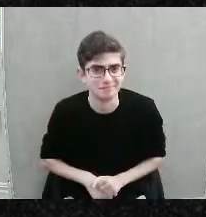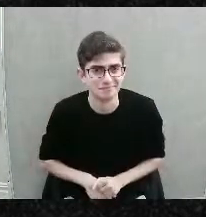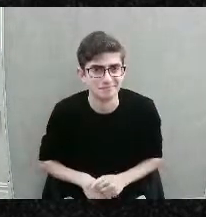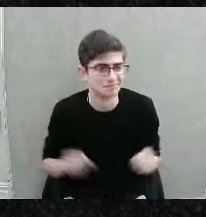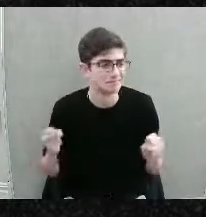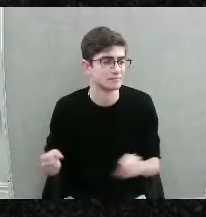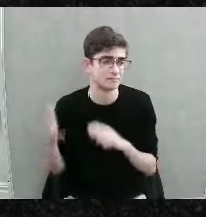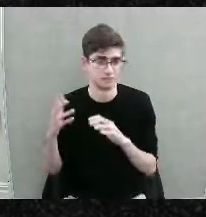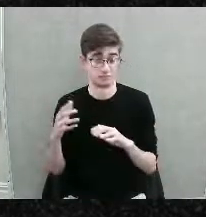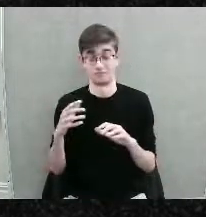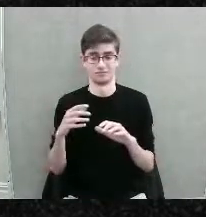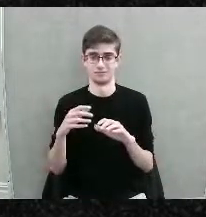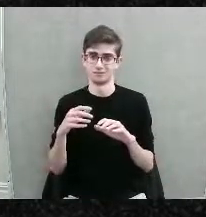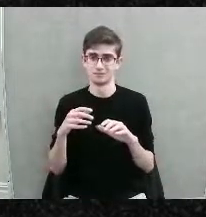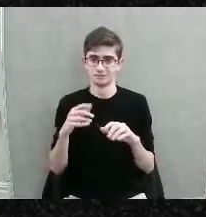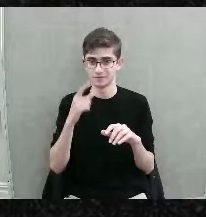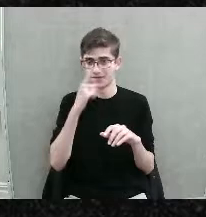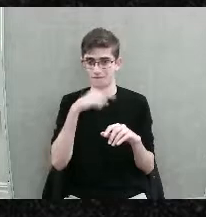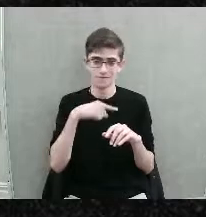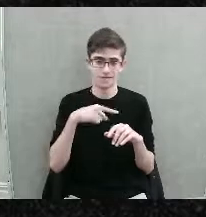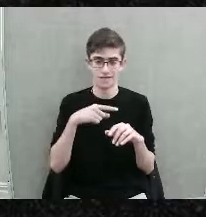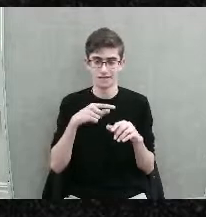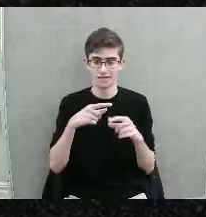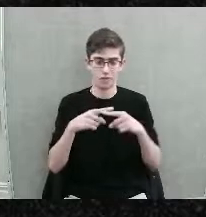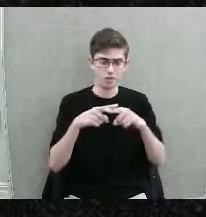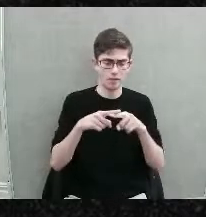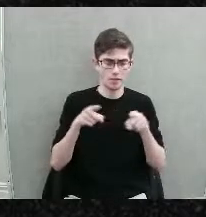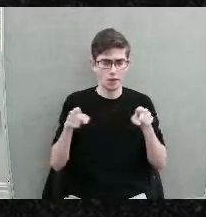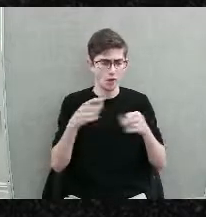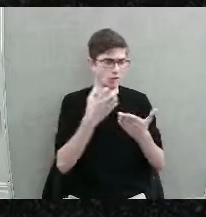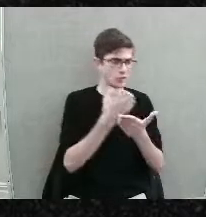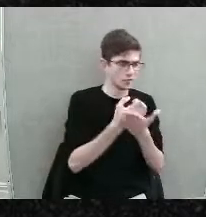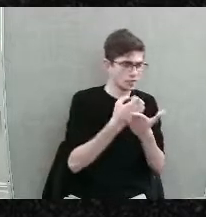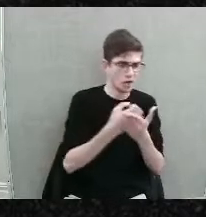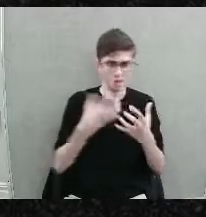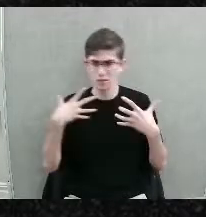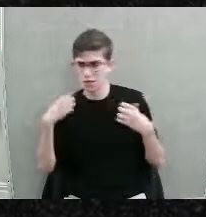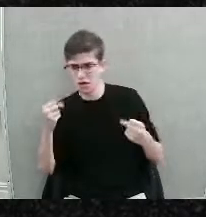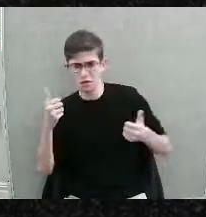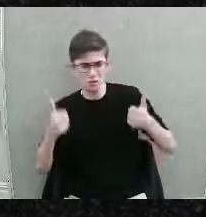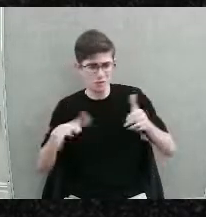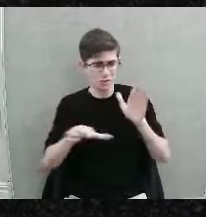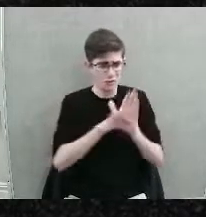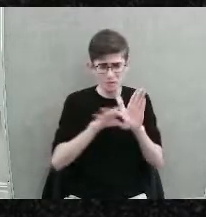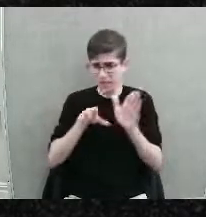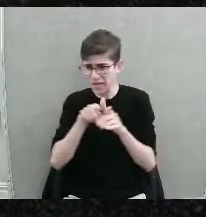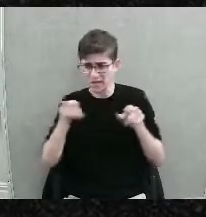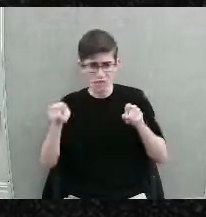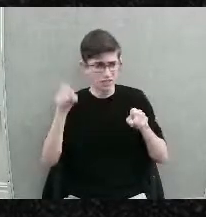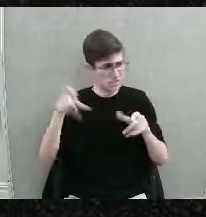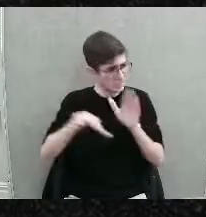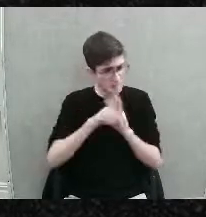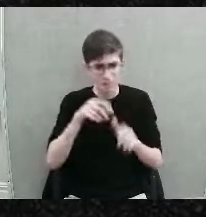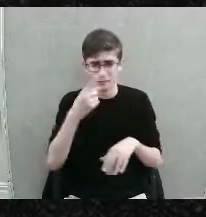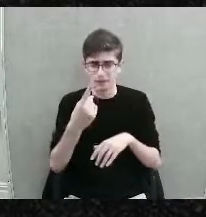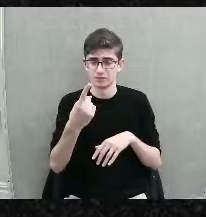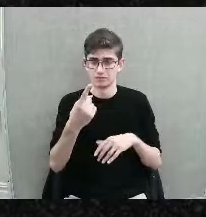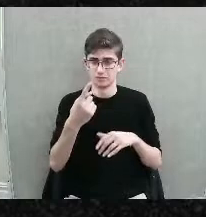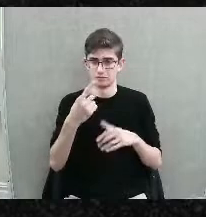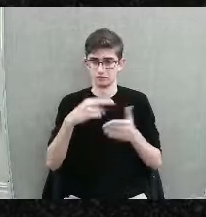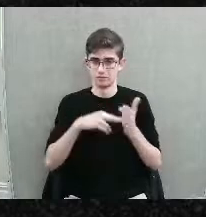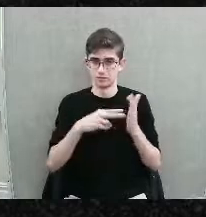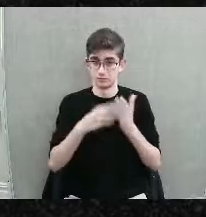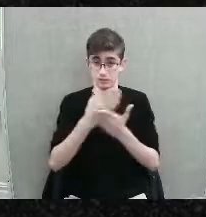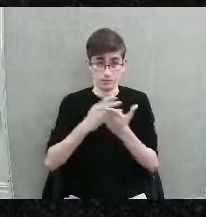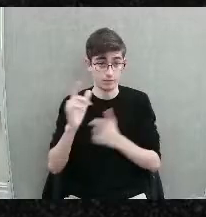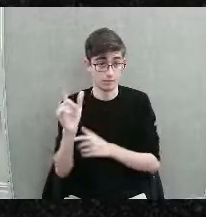dilemma between economy versus health, and that meant there are some individuals and some